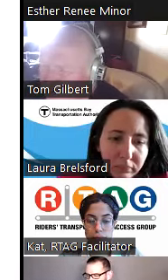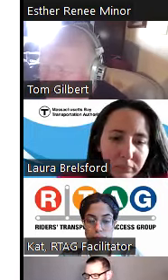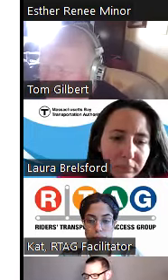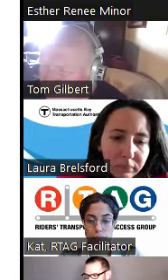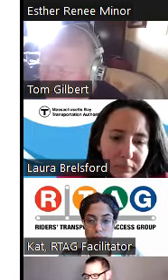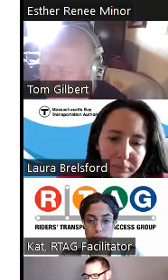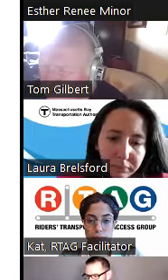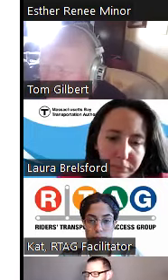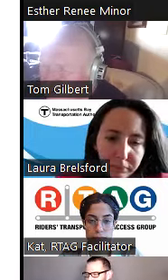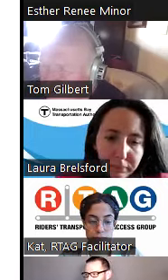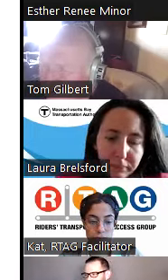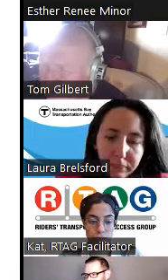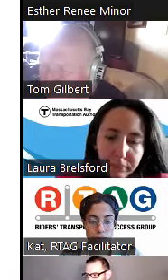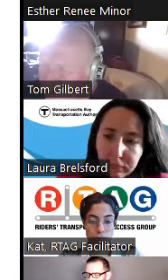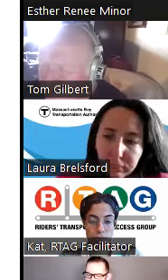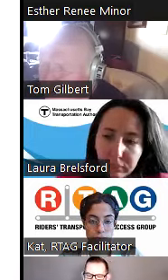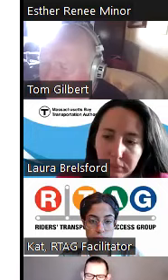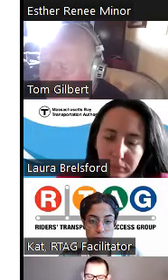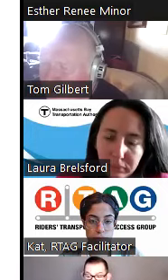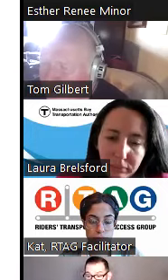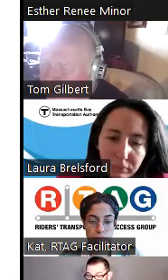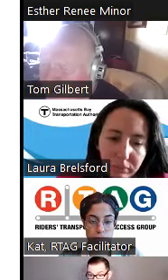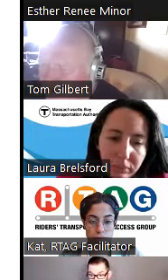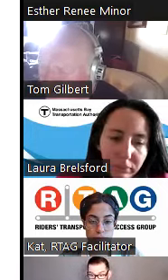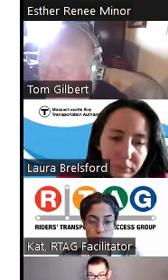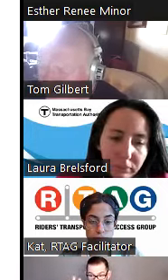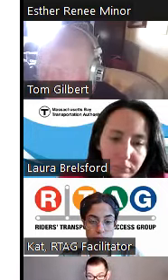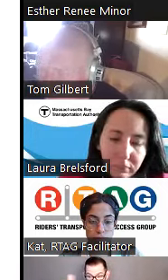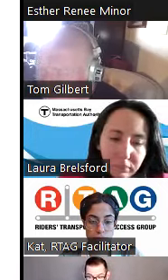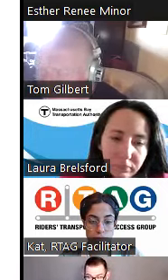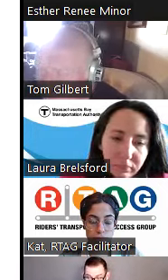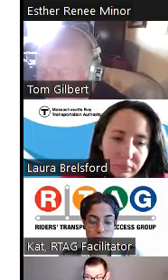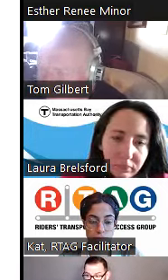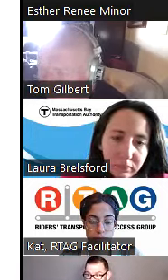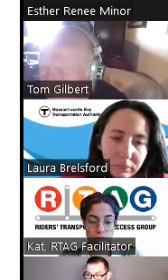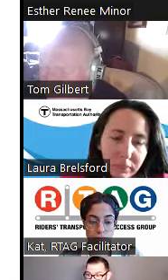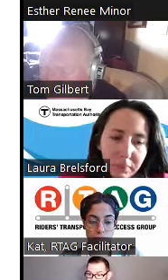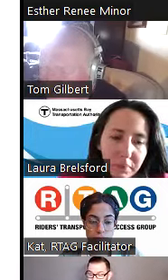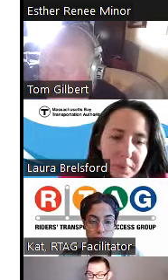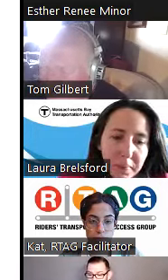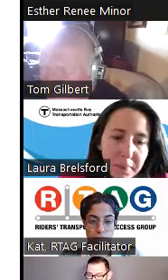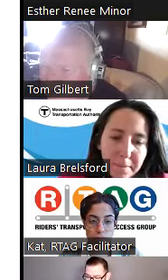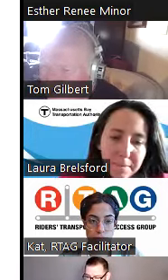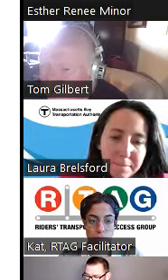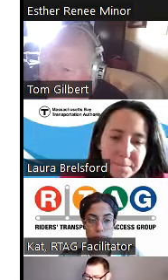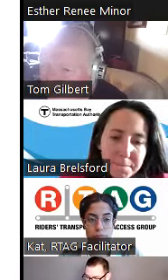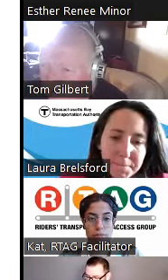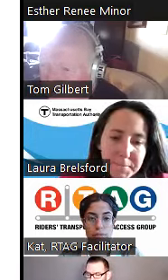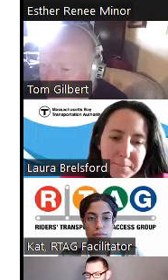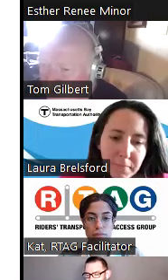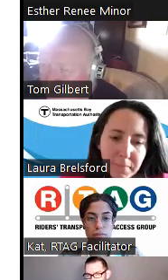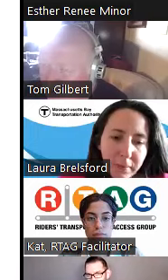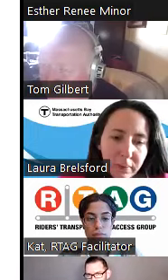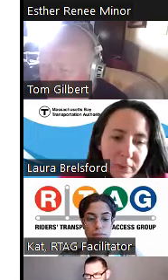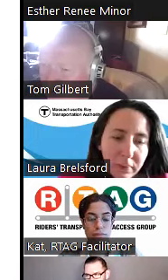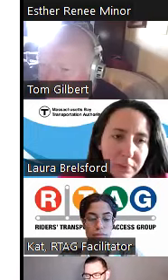know. And But if you find this at other stations though, besides the 3 you named, I know you said it's global, but they were